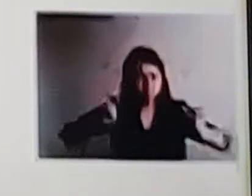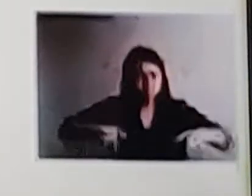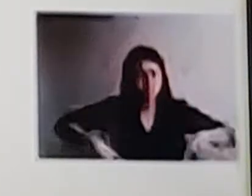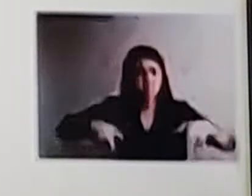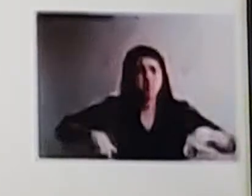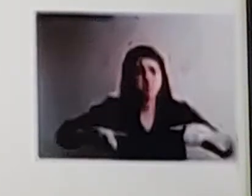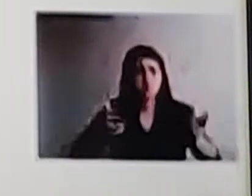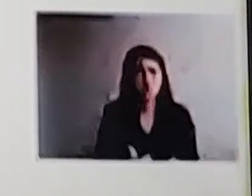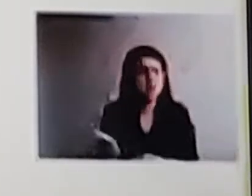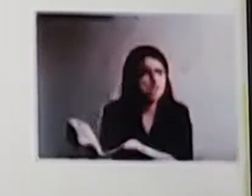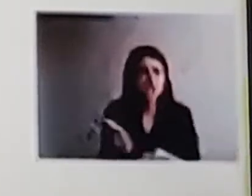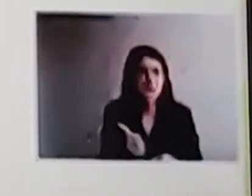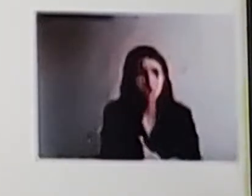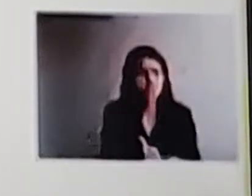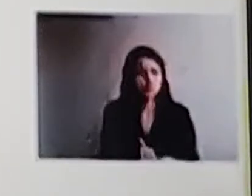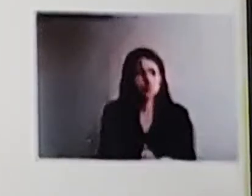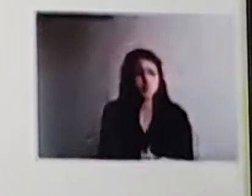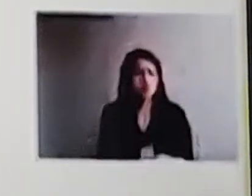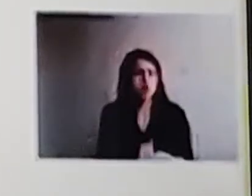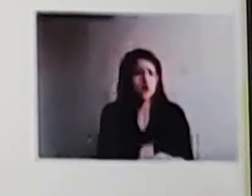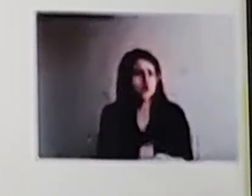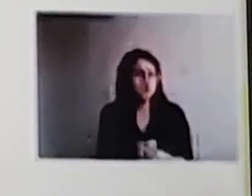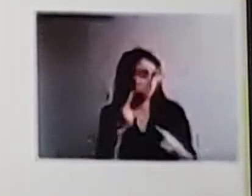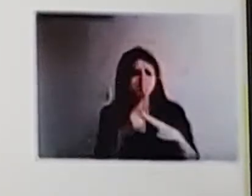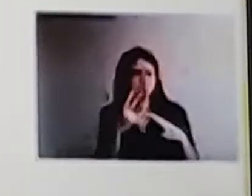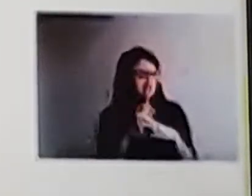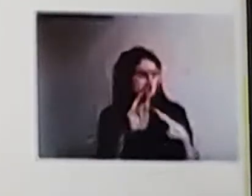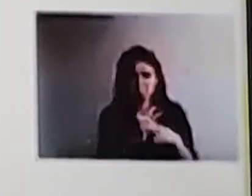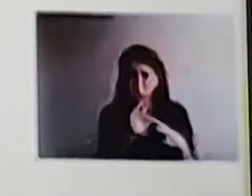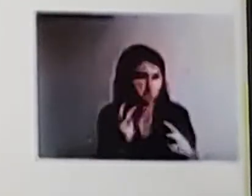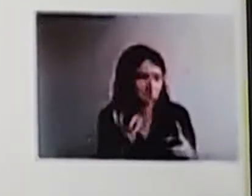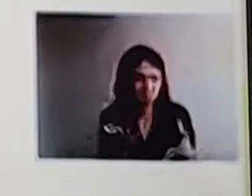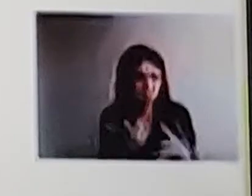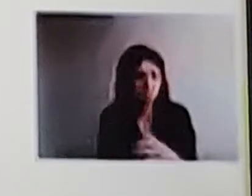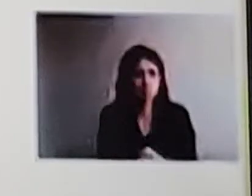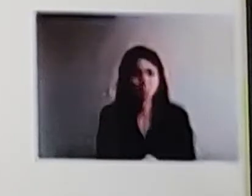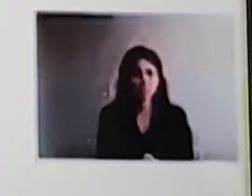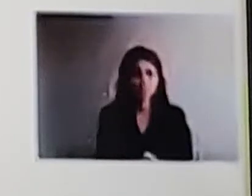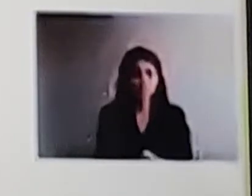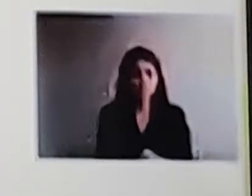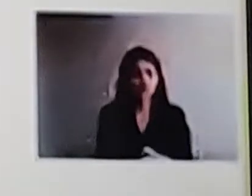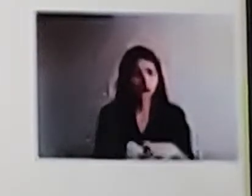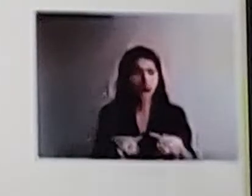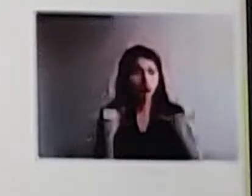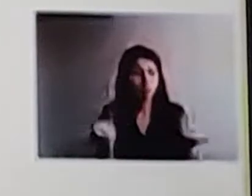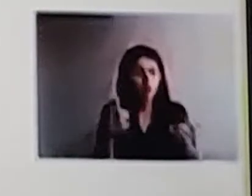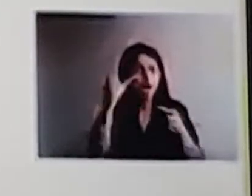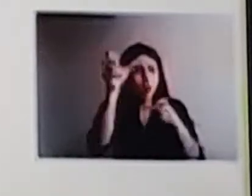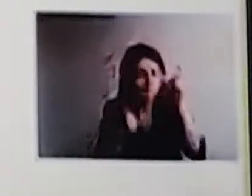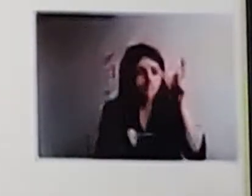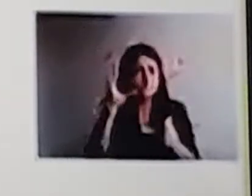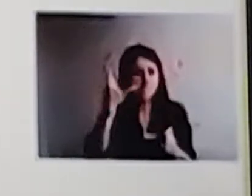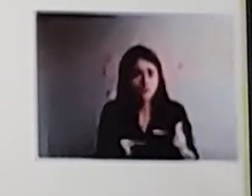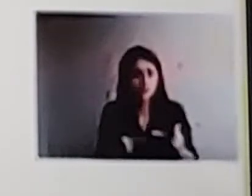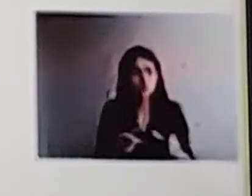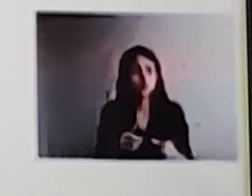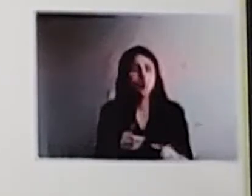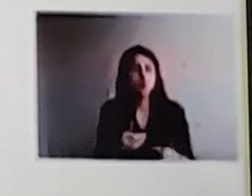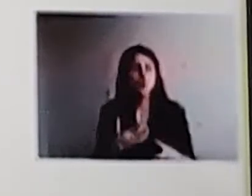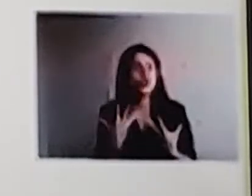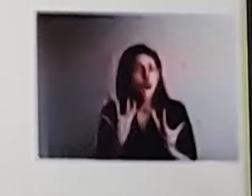if we go to the fruit part, also the height of it is nice. The area is big, so